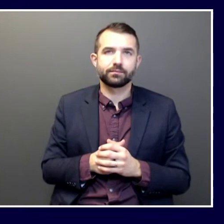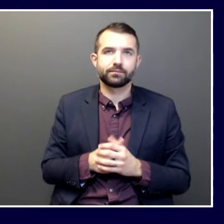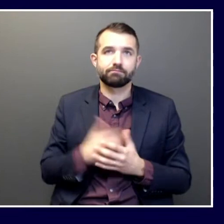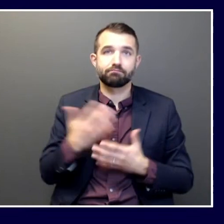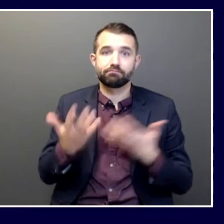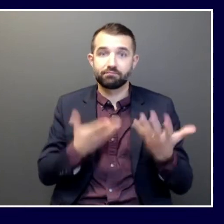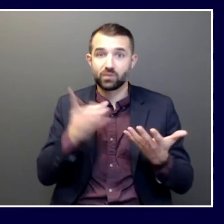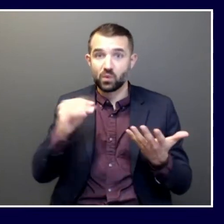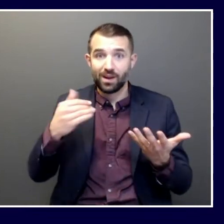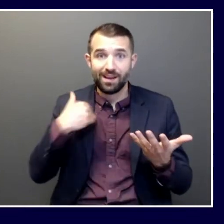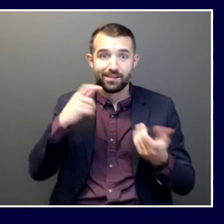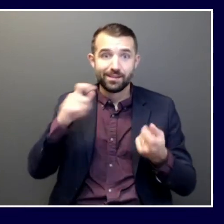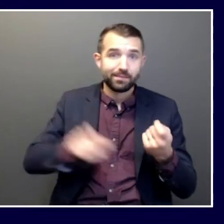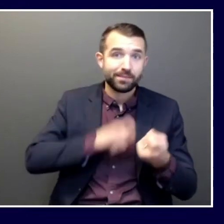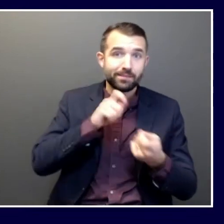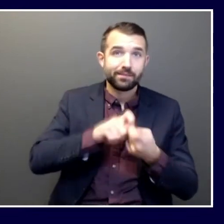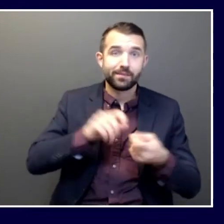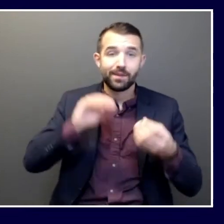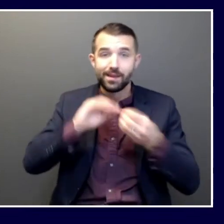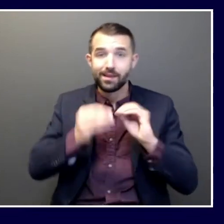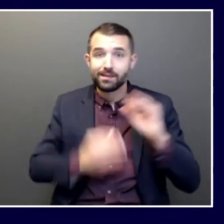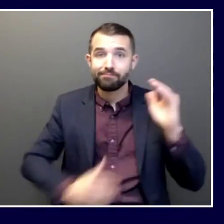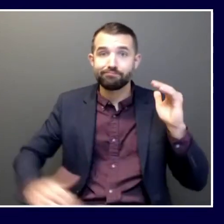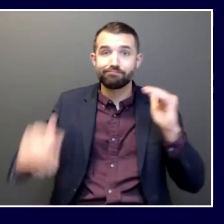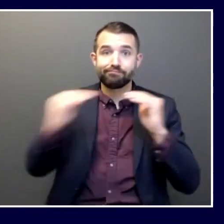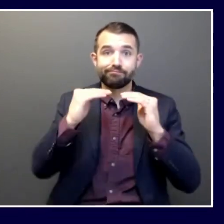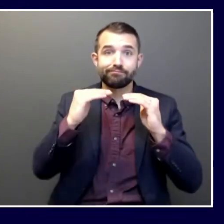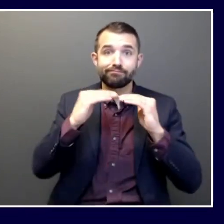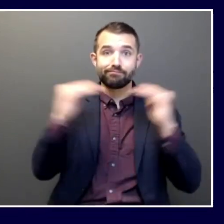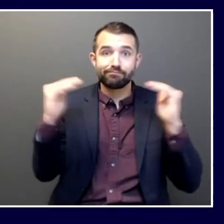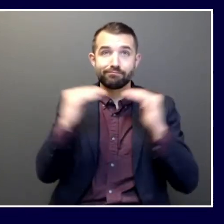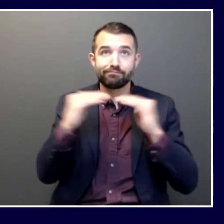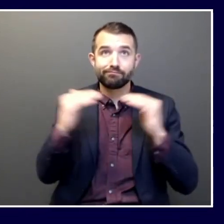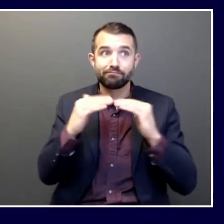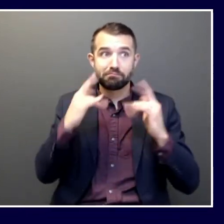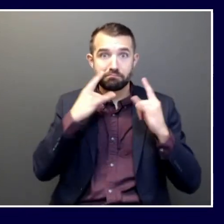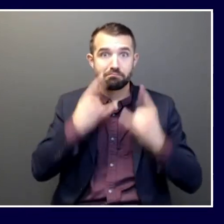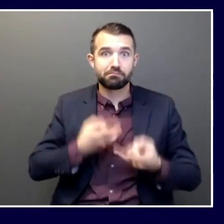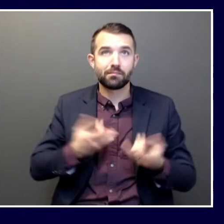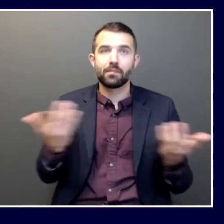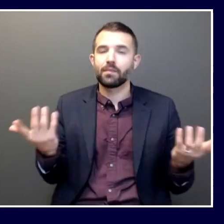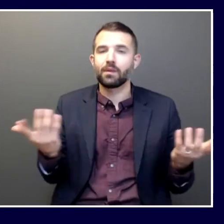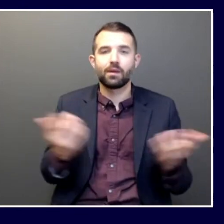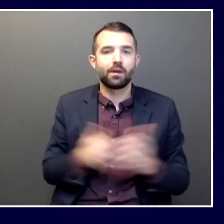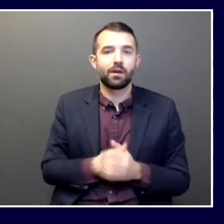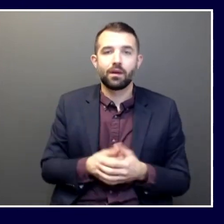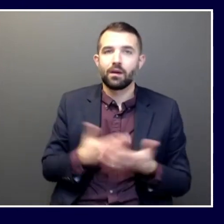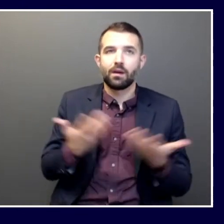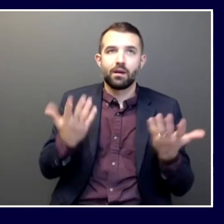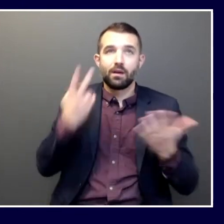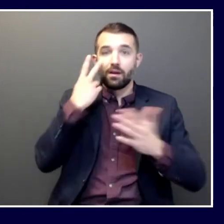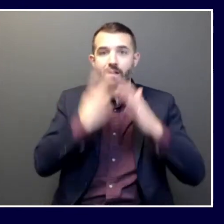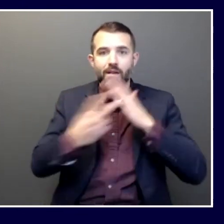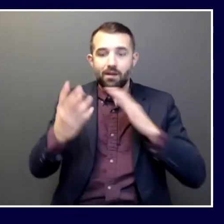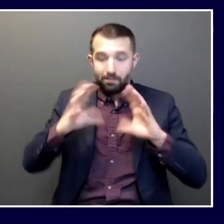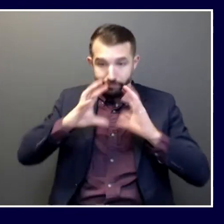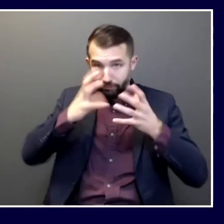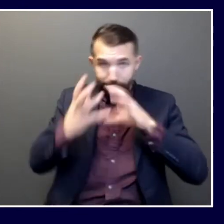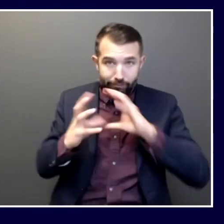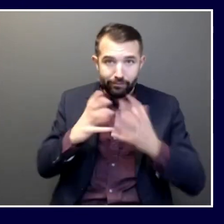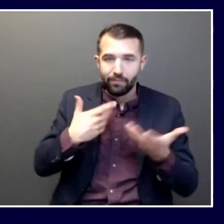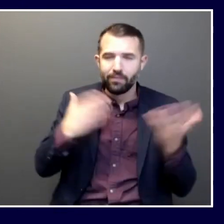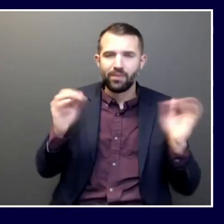you're looking at for each campus to be fully vaccinated? It's too early to say, Chris. So I'll provide a bit more depth or a bit